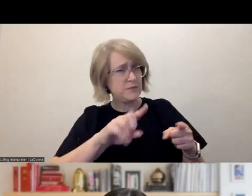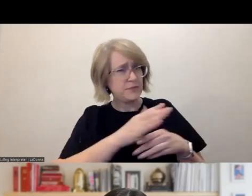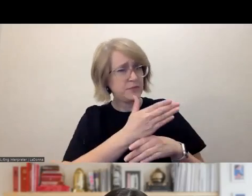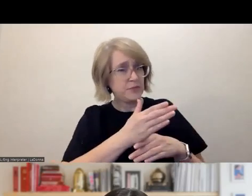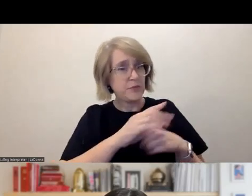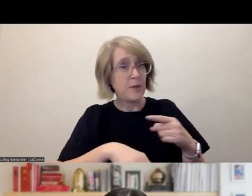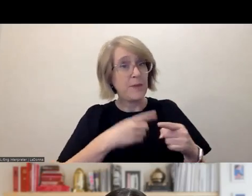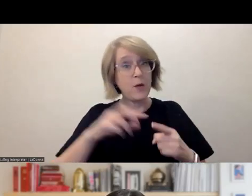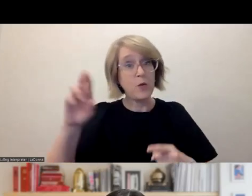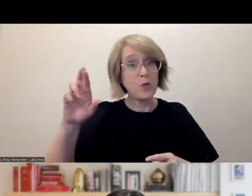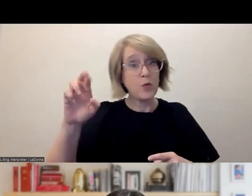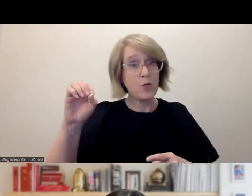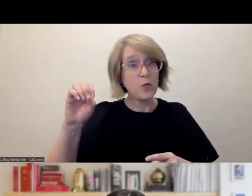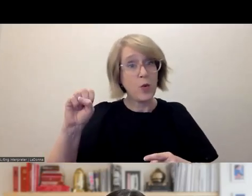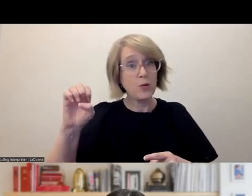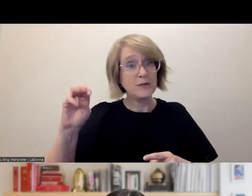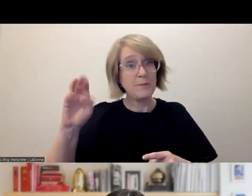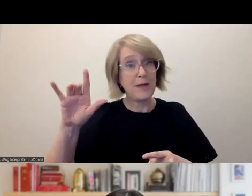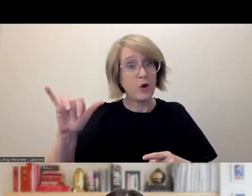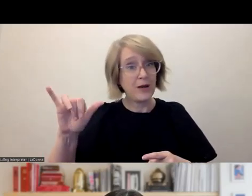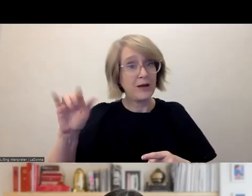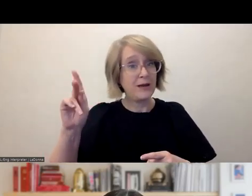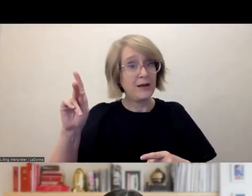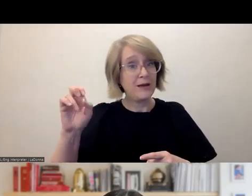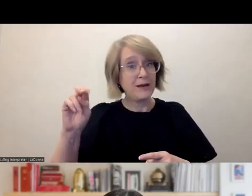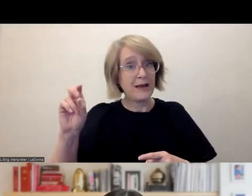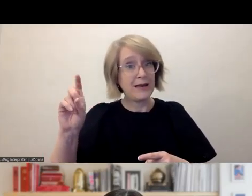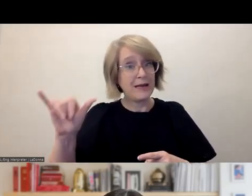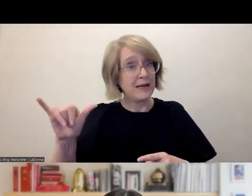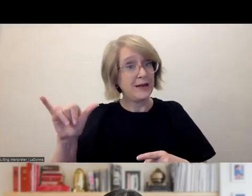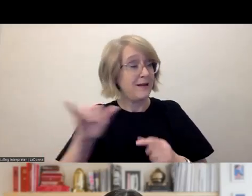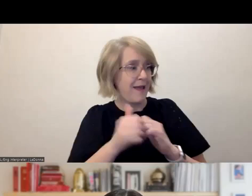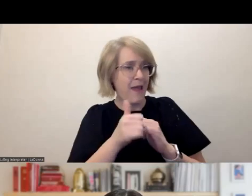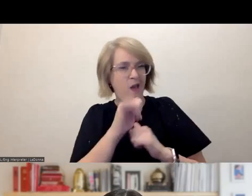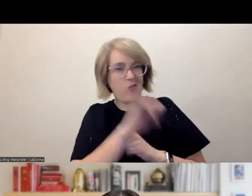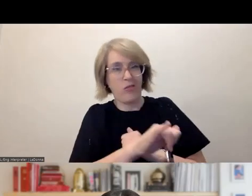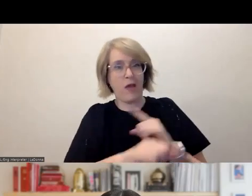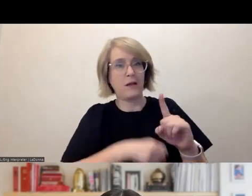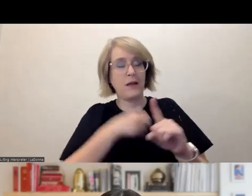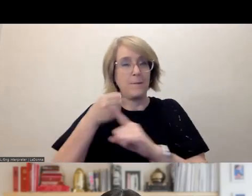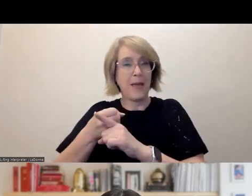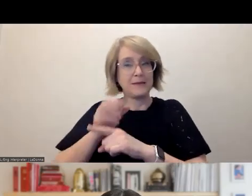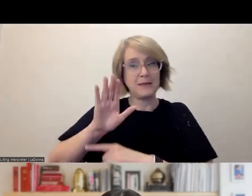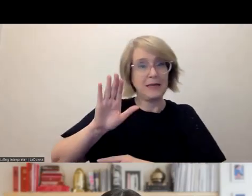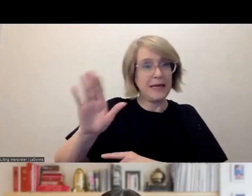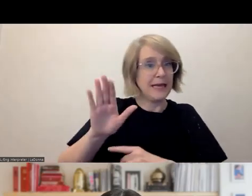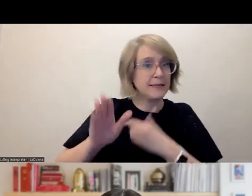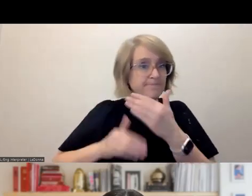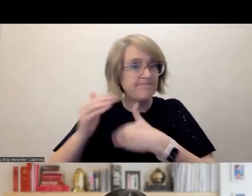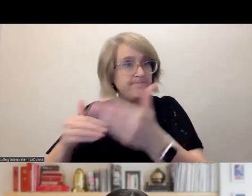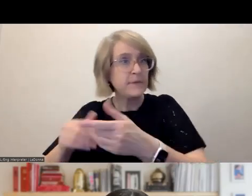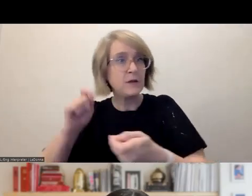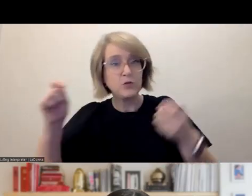about Rosemary Kennedy and how that impacted his momentum in making shifts